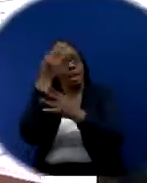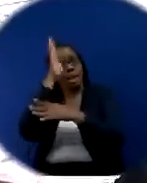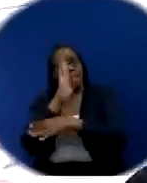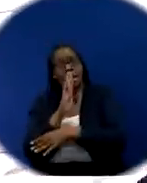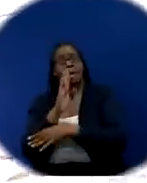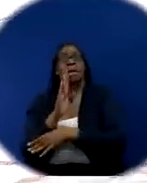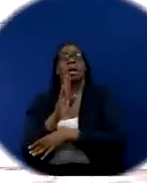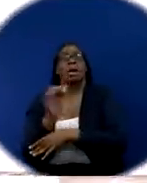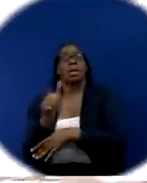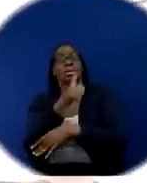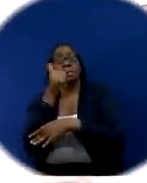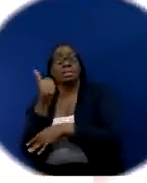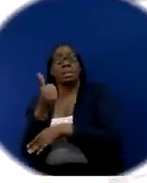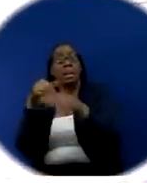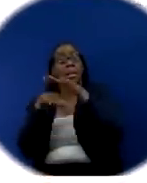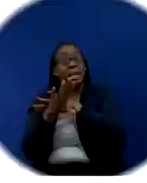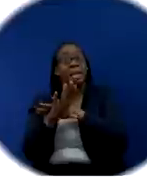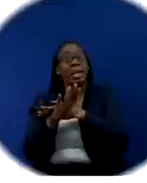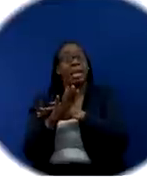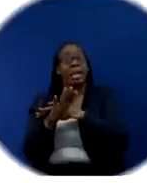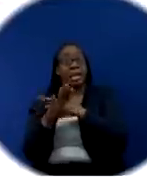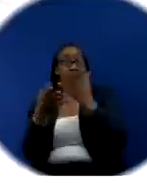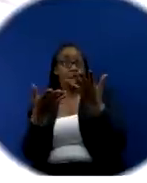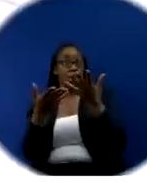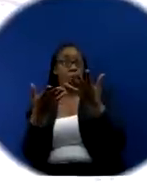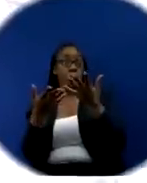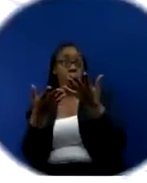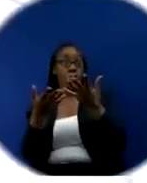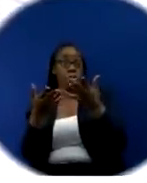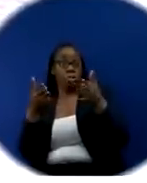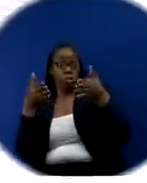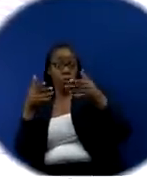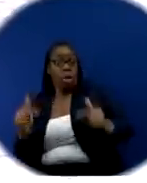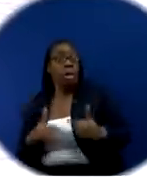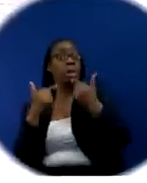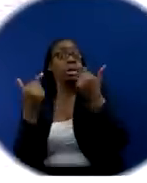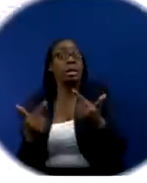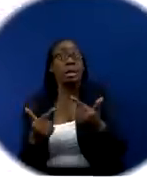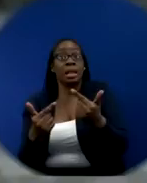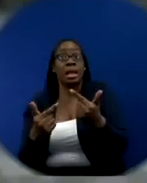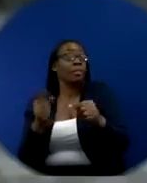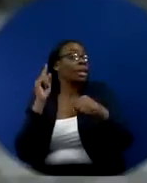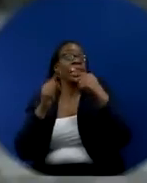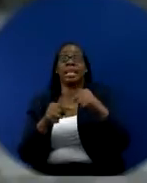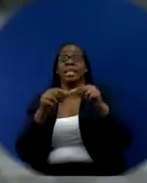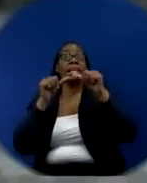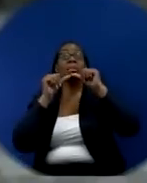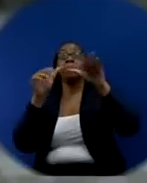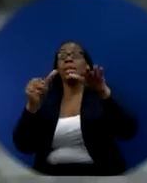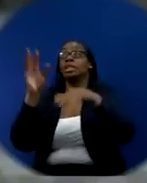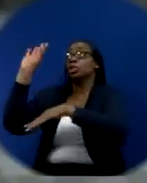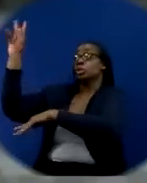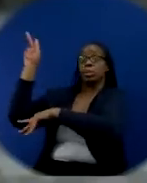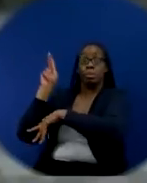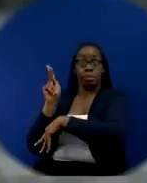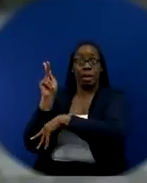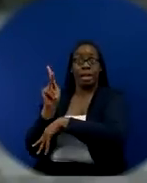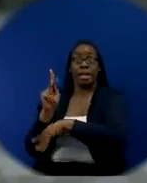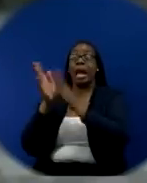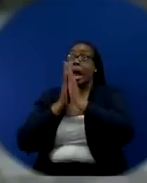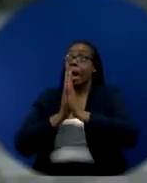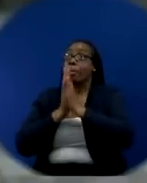somebody in your path that you could bless who could not bless you back. Yeah, I pray that you would be that